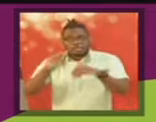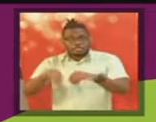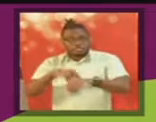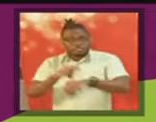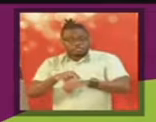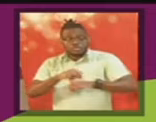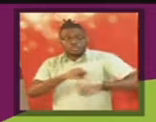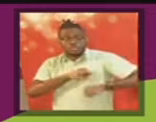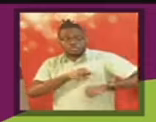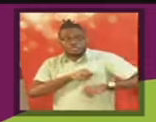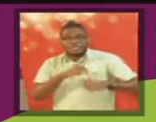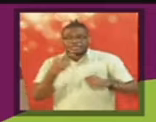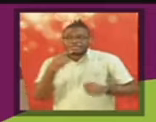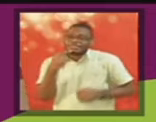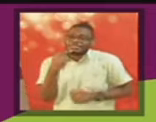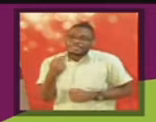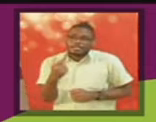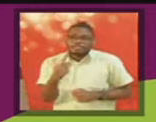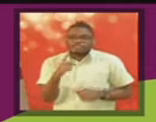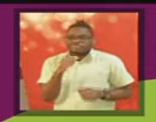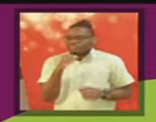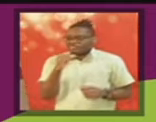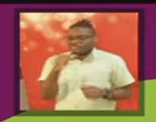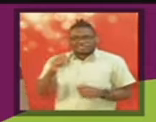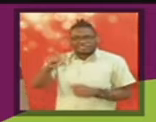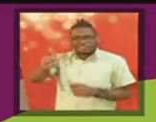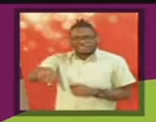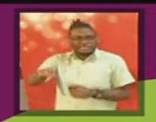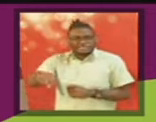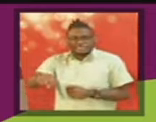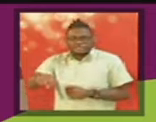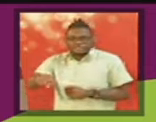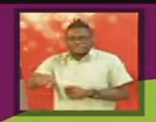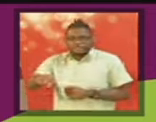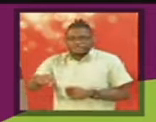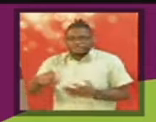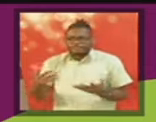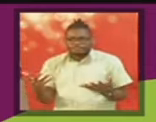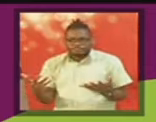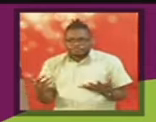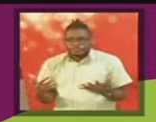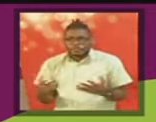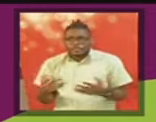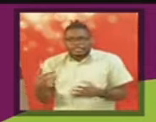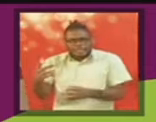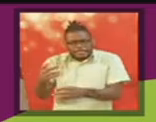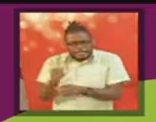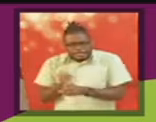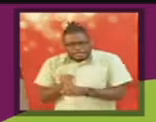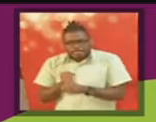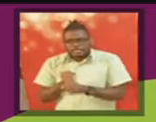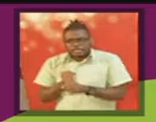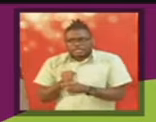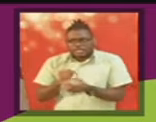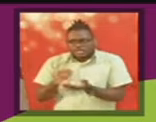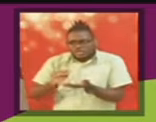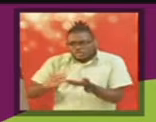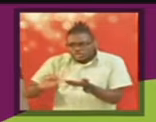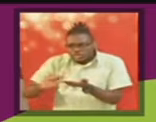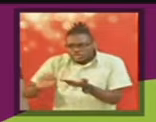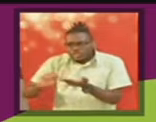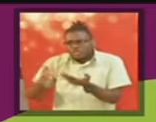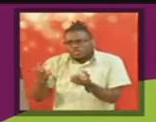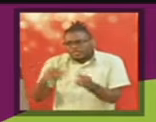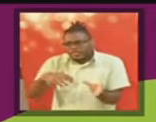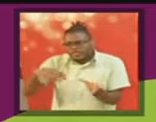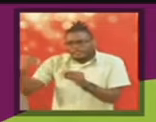citizens, it's not necessary or mandatory that they should receive an exemption to leave the country. And